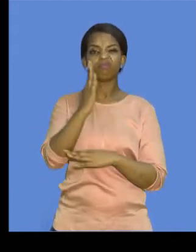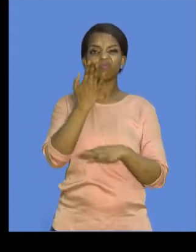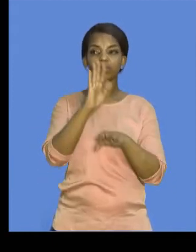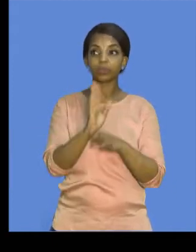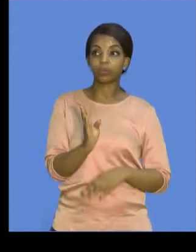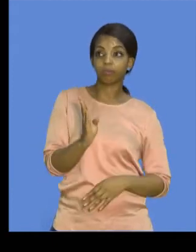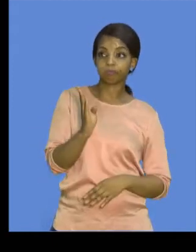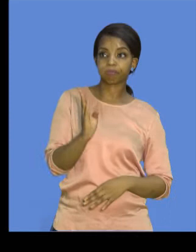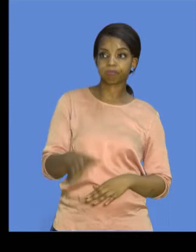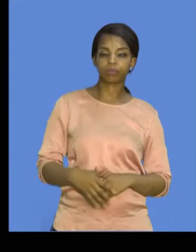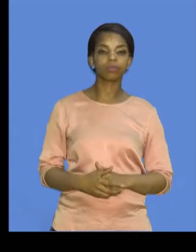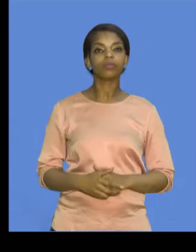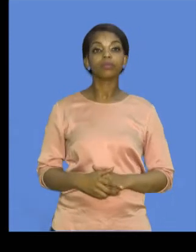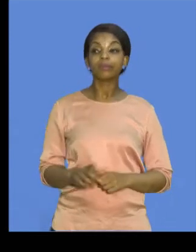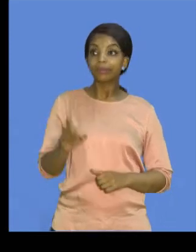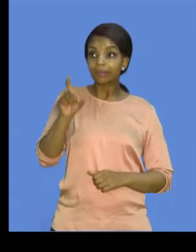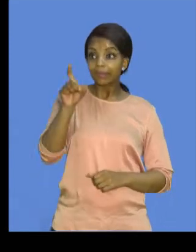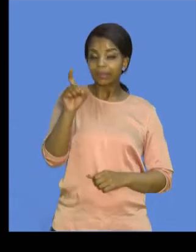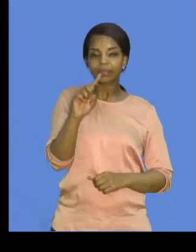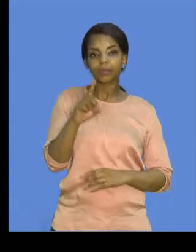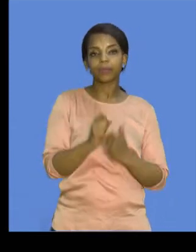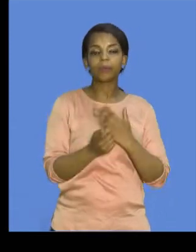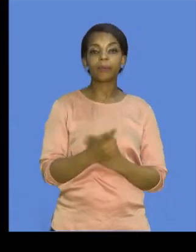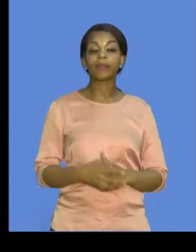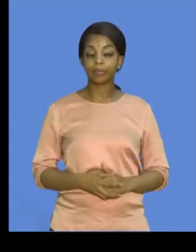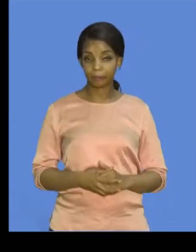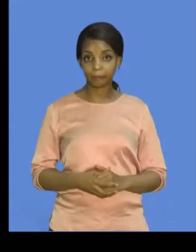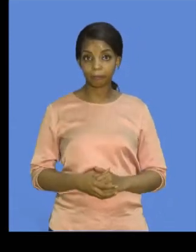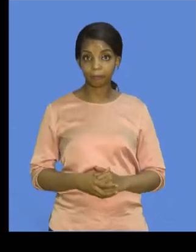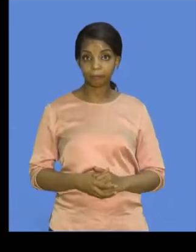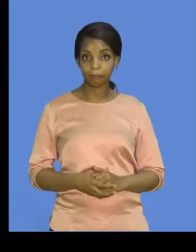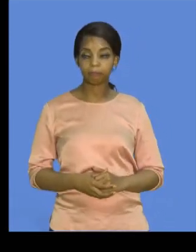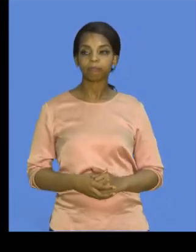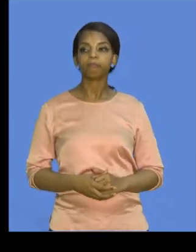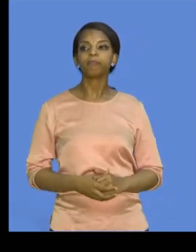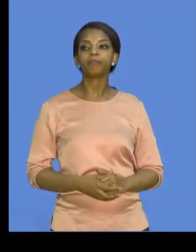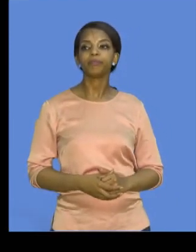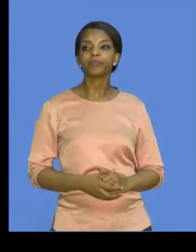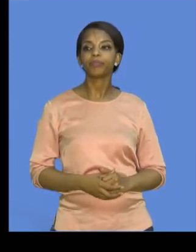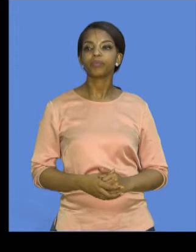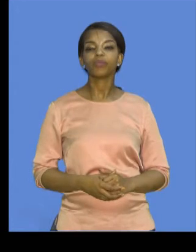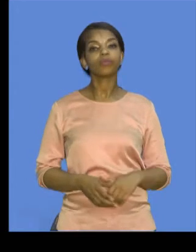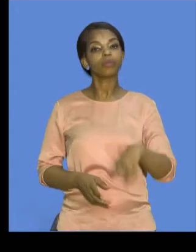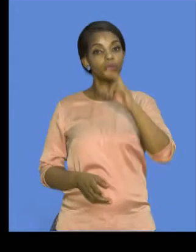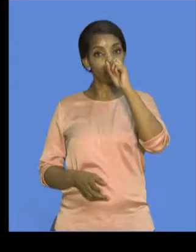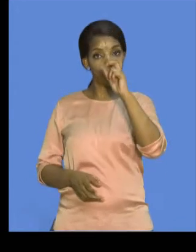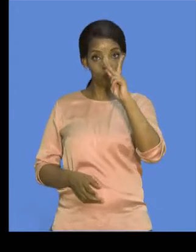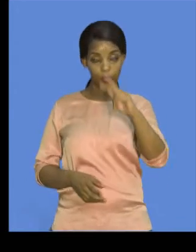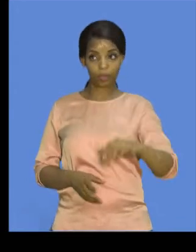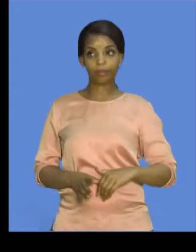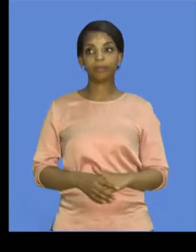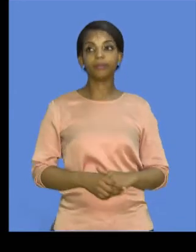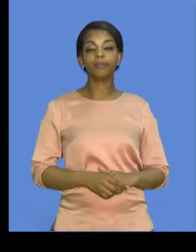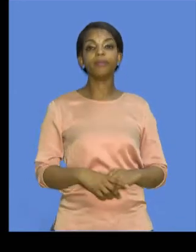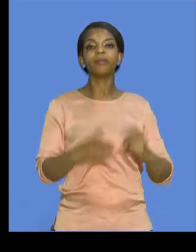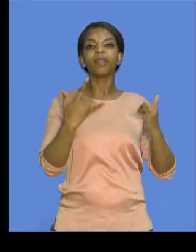actually it will show it, there it goes. So this is our net force, okay? Right, right. And then in as